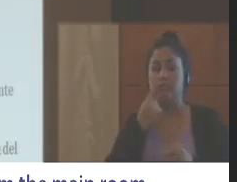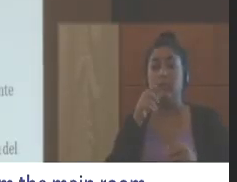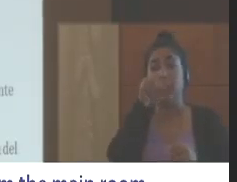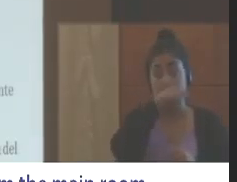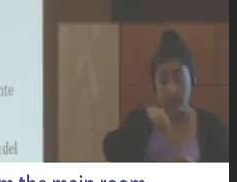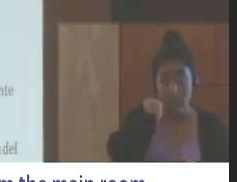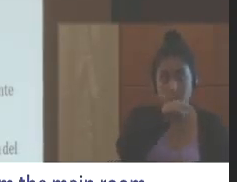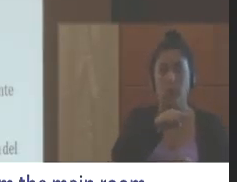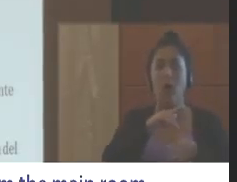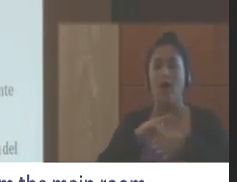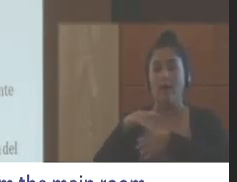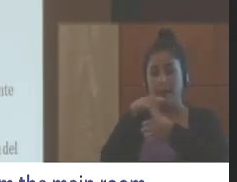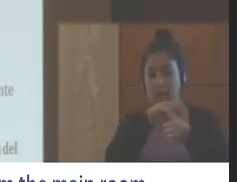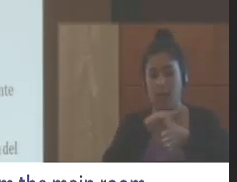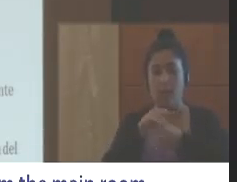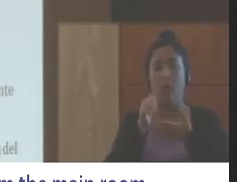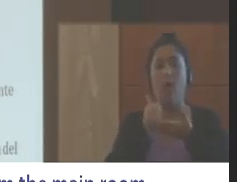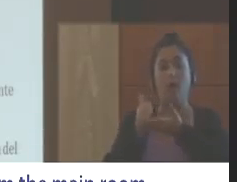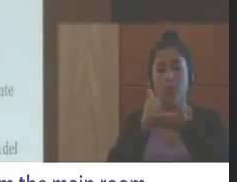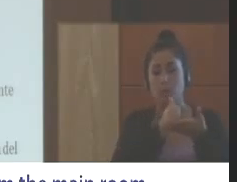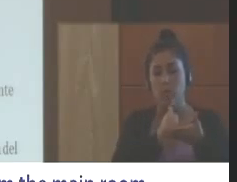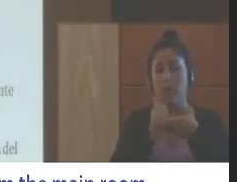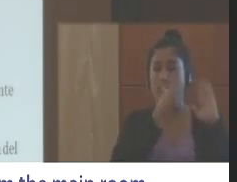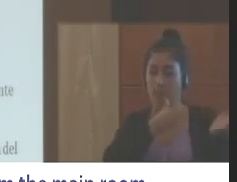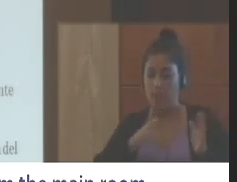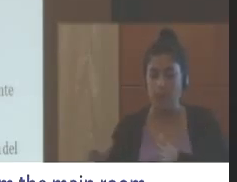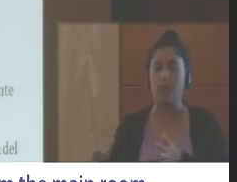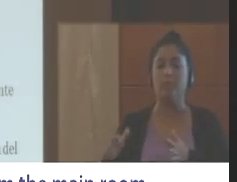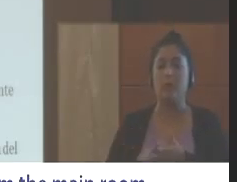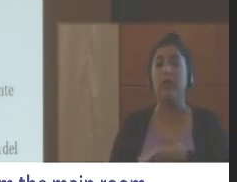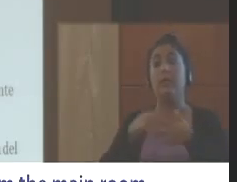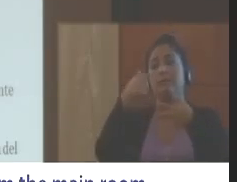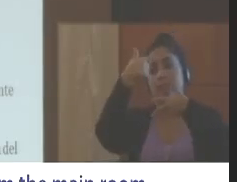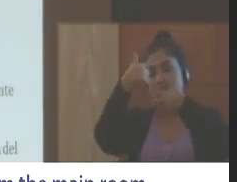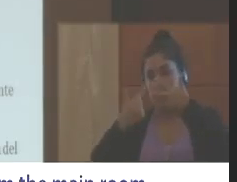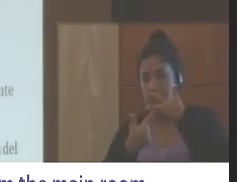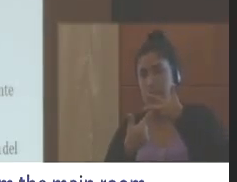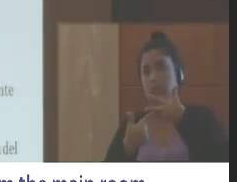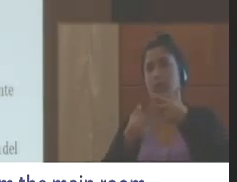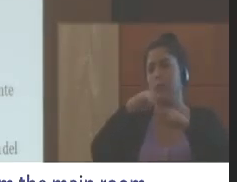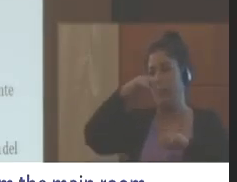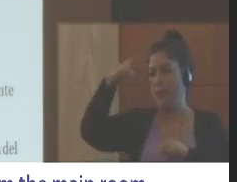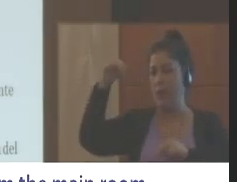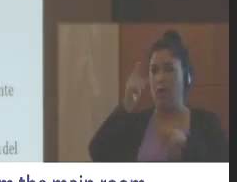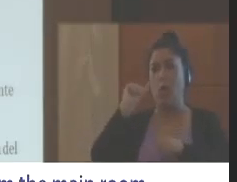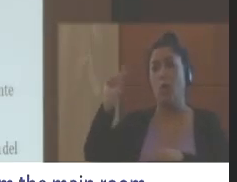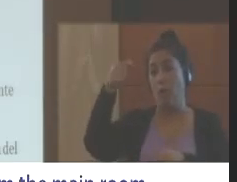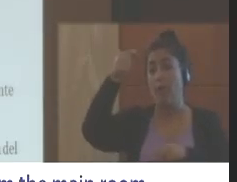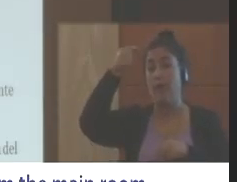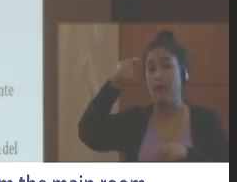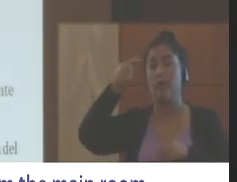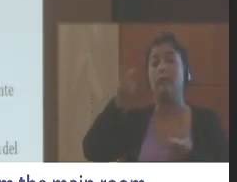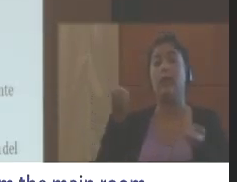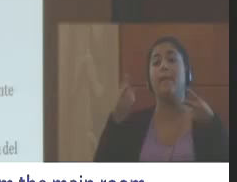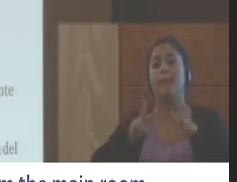a budgetary program based on results where the three government levels participate, which